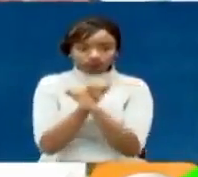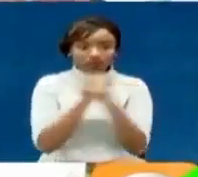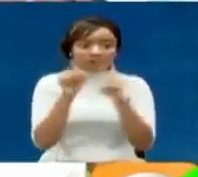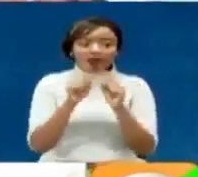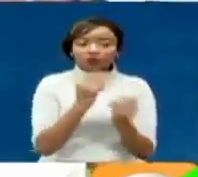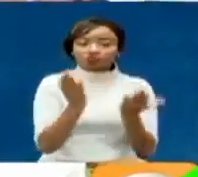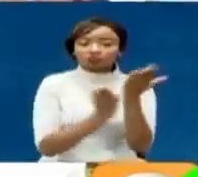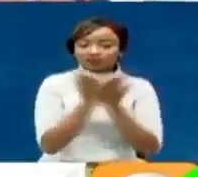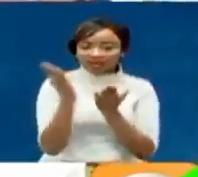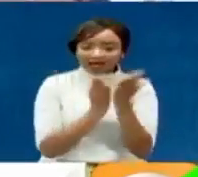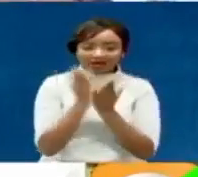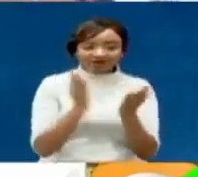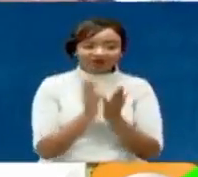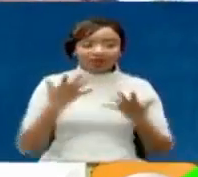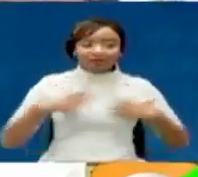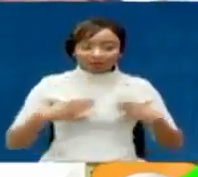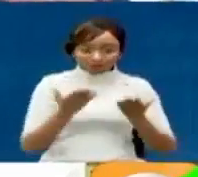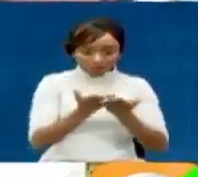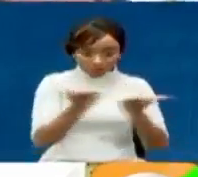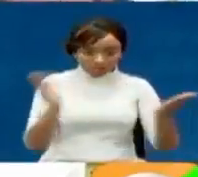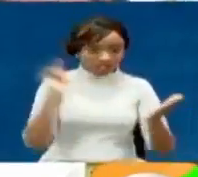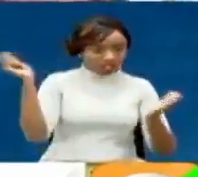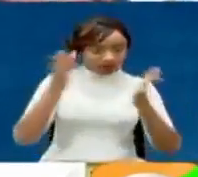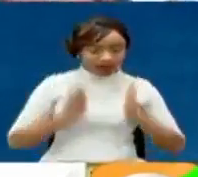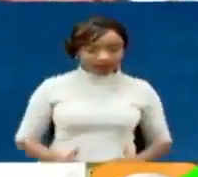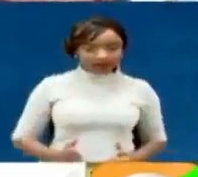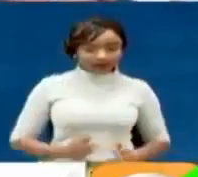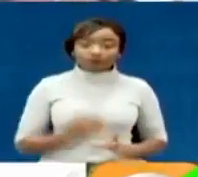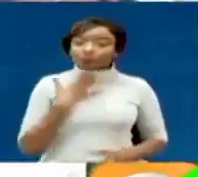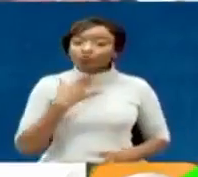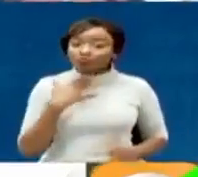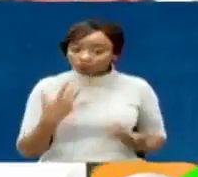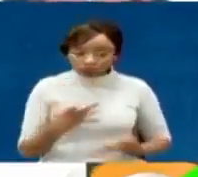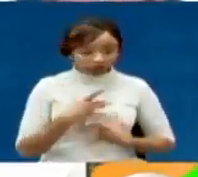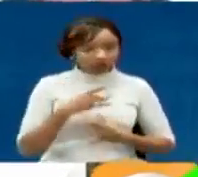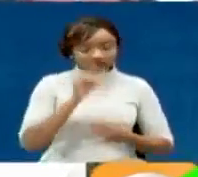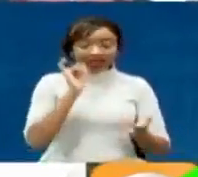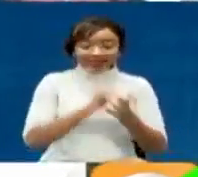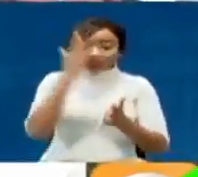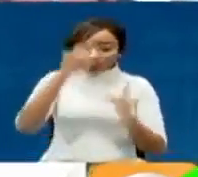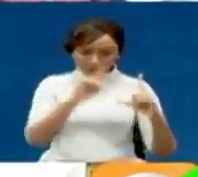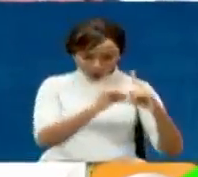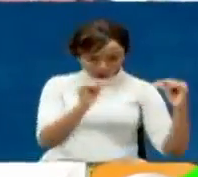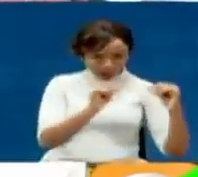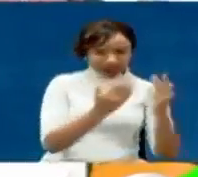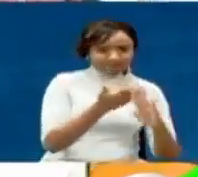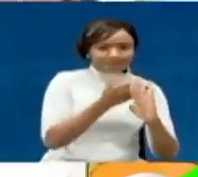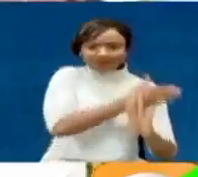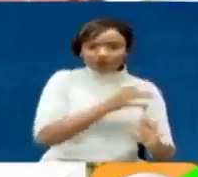and serving the interest of every citizen. That is why we changed the